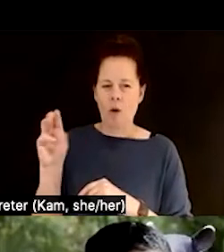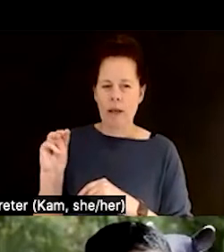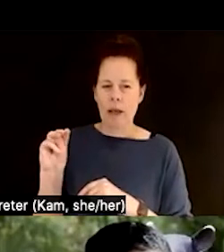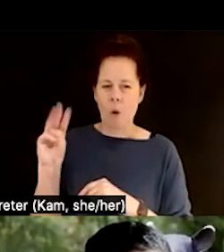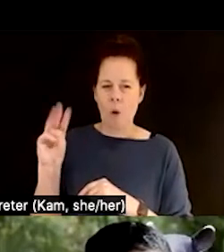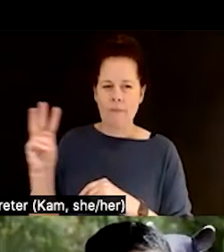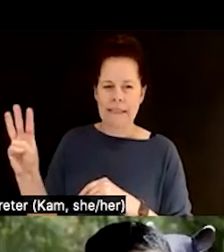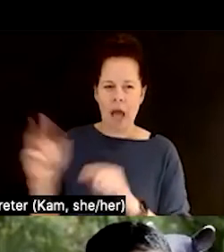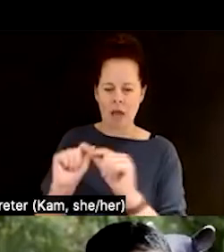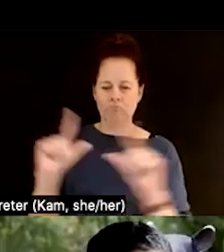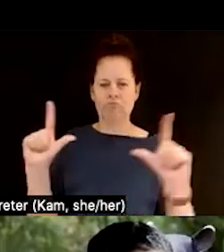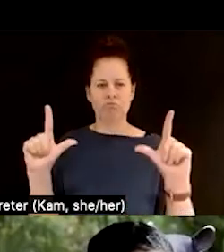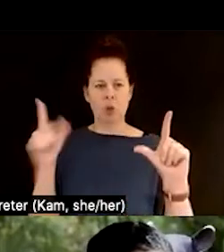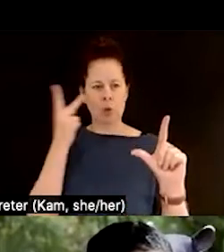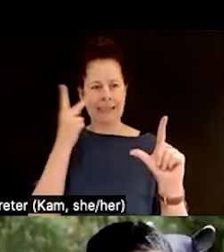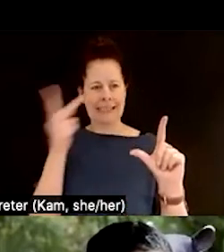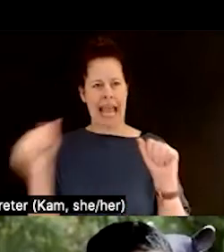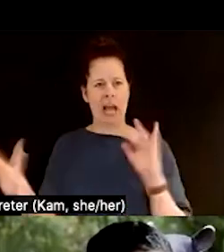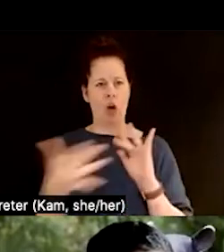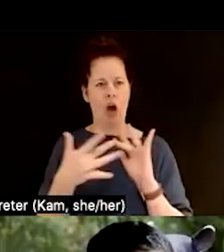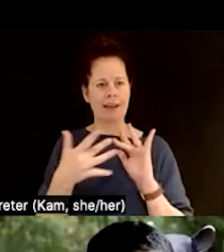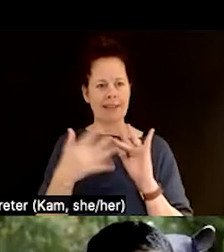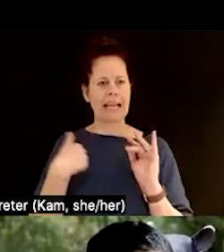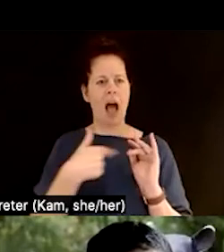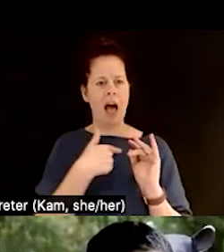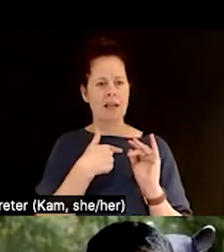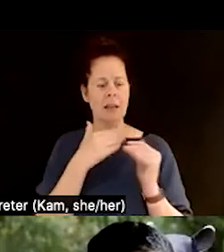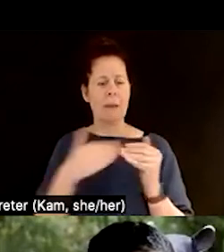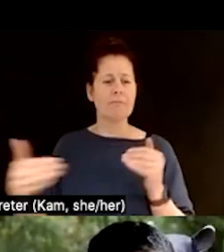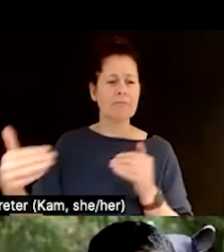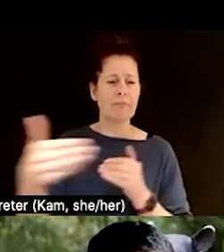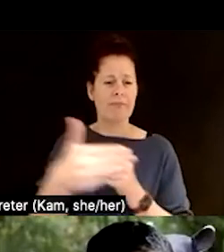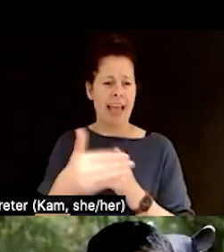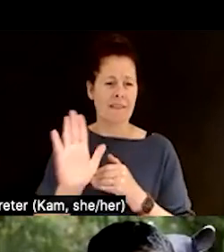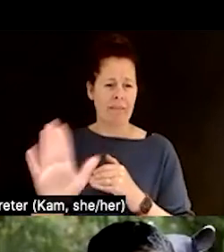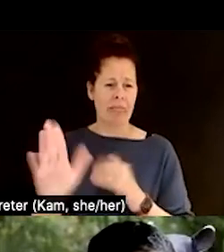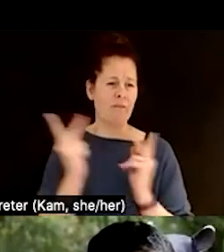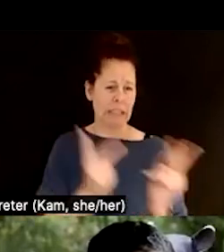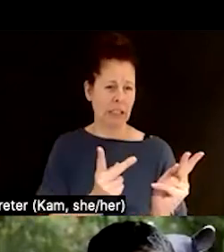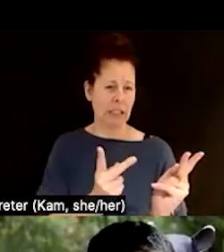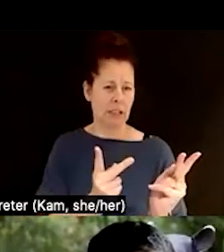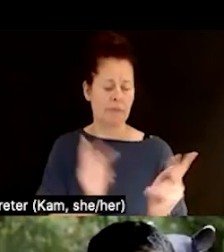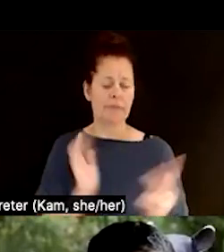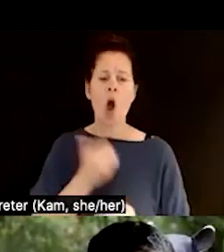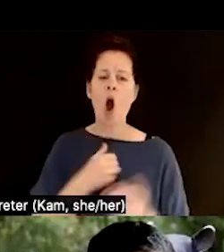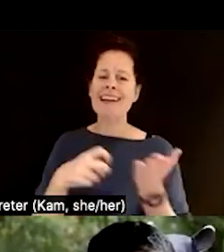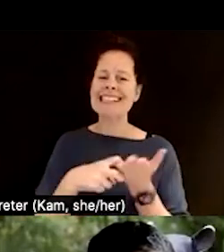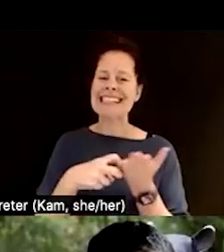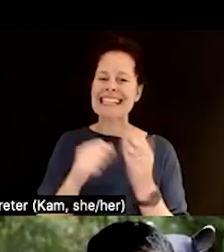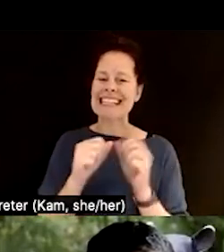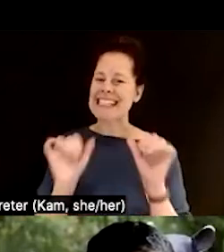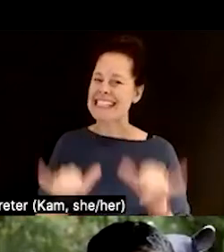people can contact us in advance to their visit. So the way our ticketing system works now